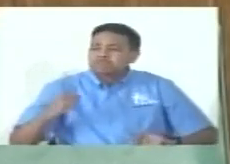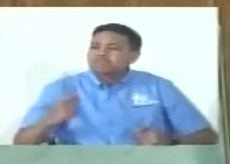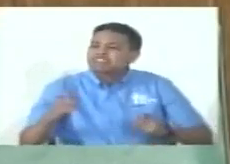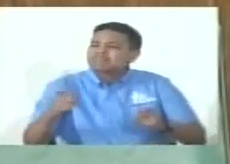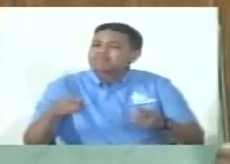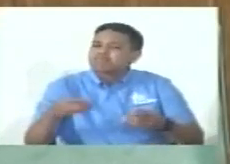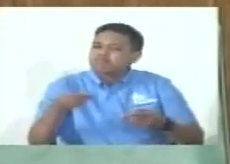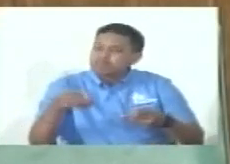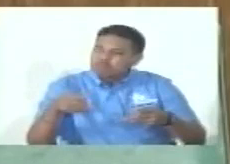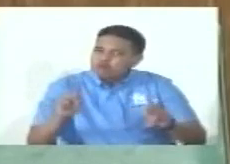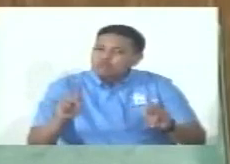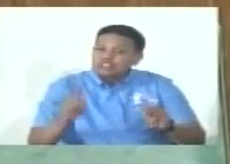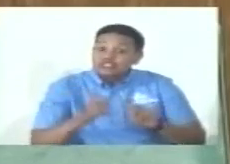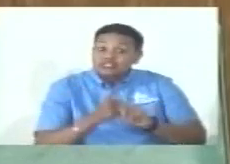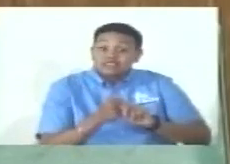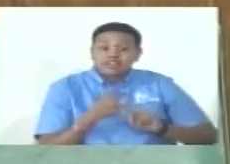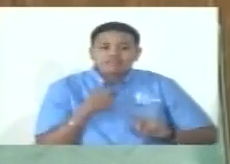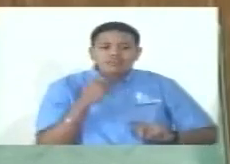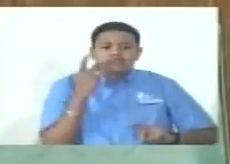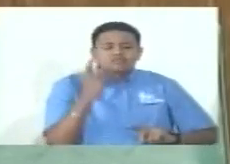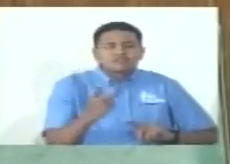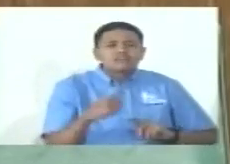operate in an unethical way.